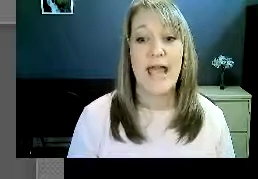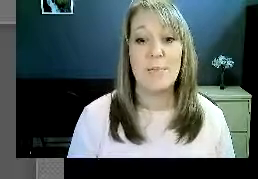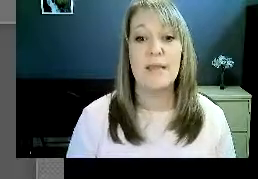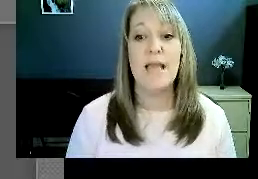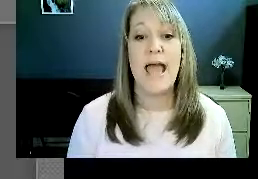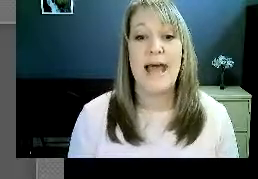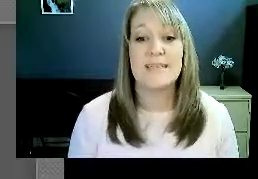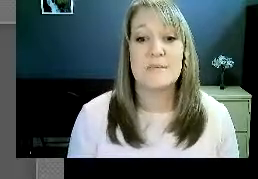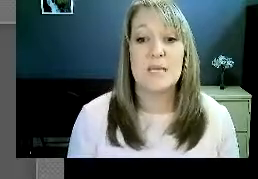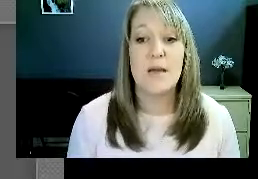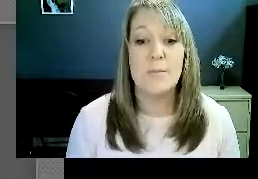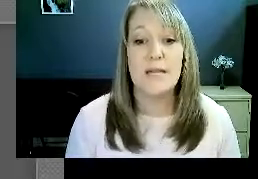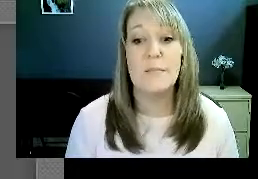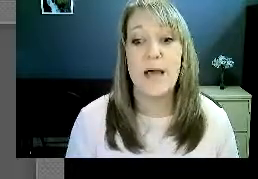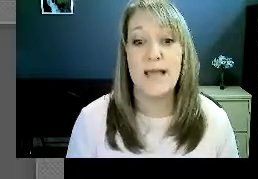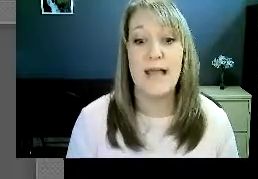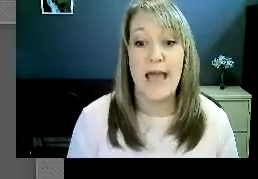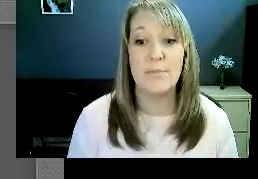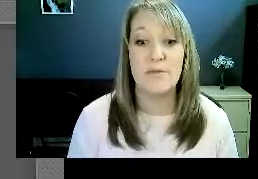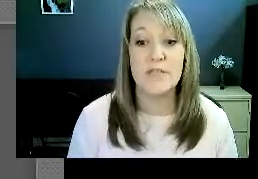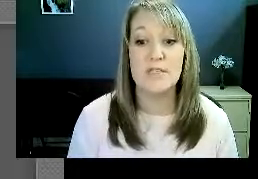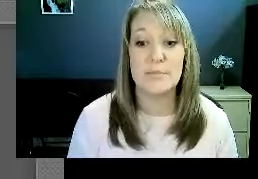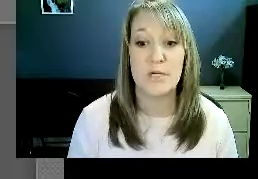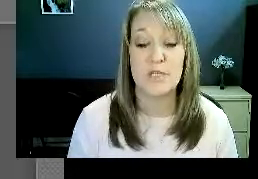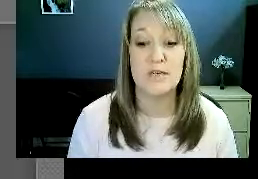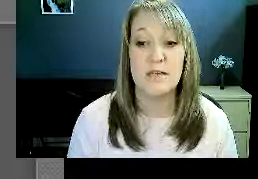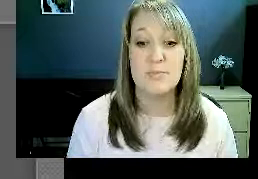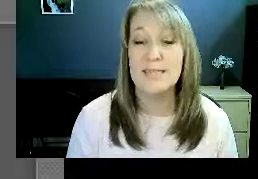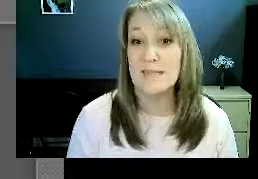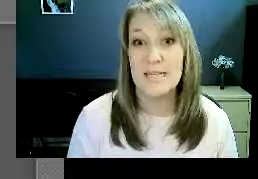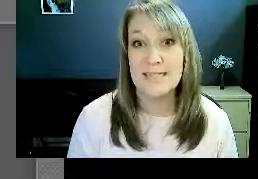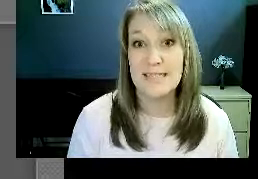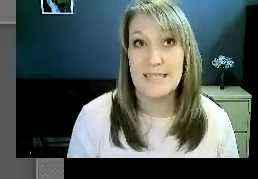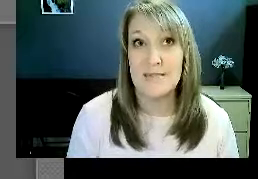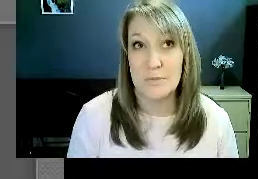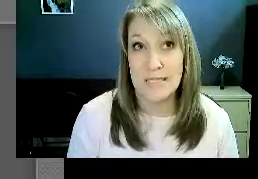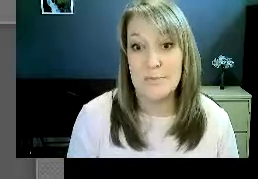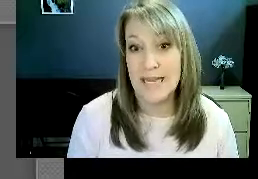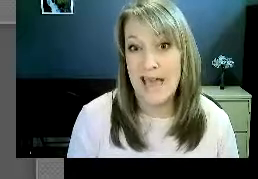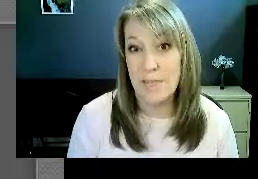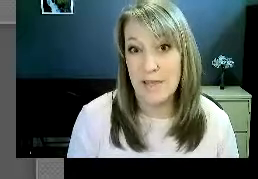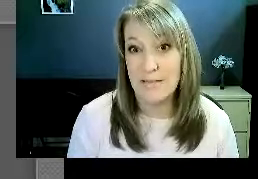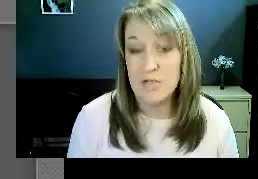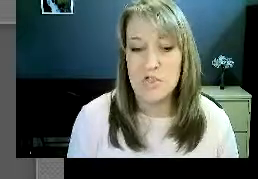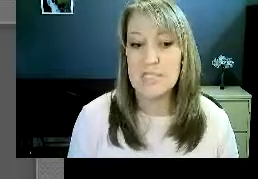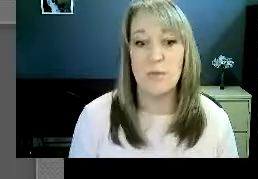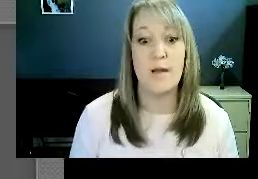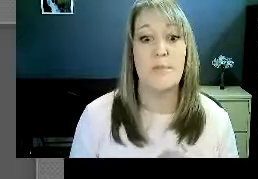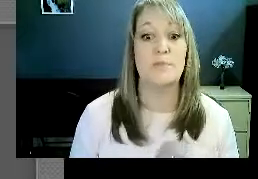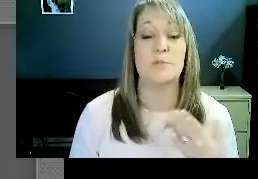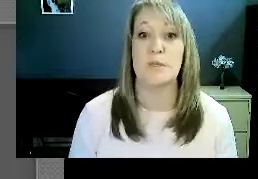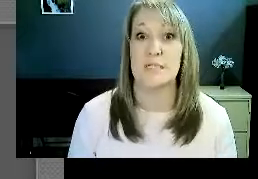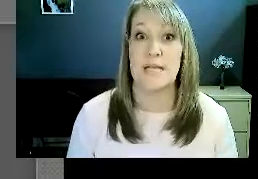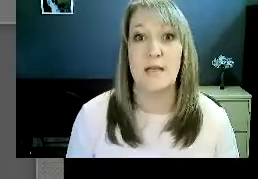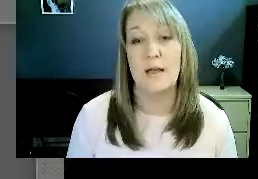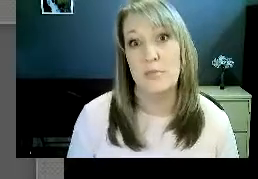sign happy has to be accompanied by a happy facial expression, because if it isn't, it doesn't really mean happy. Just like when I